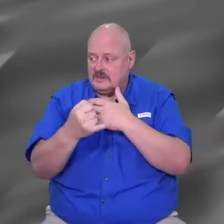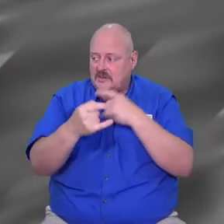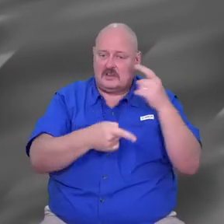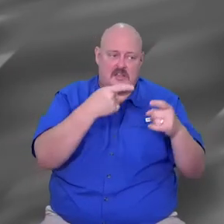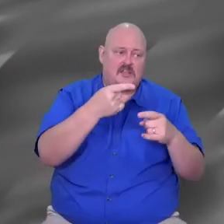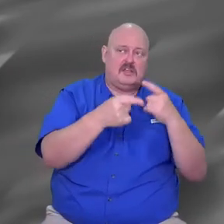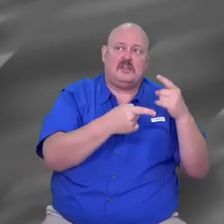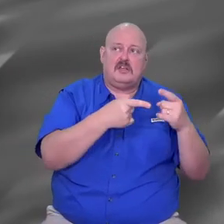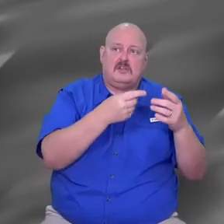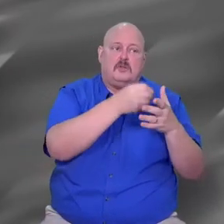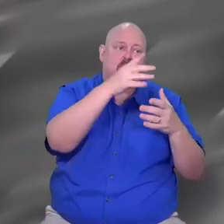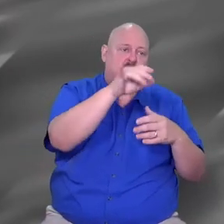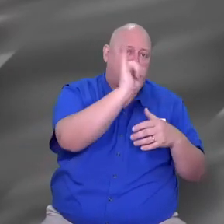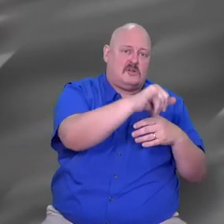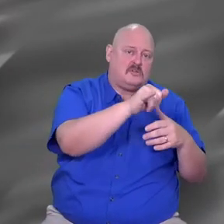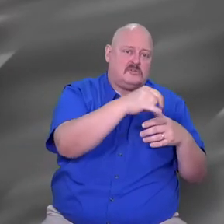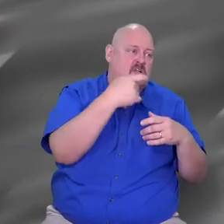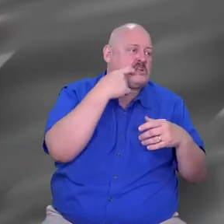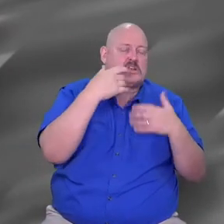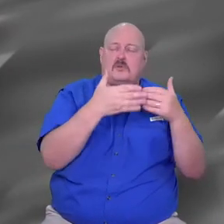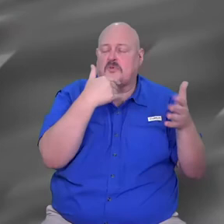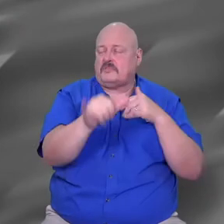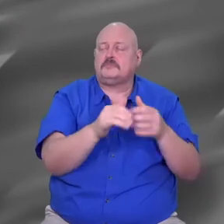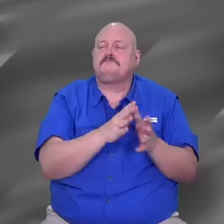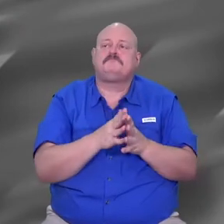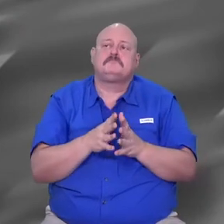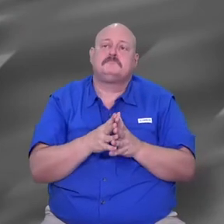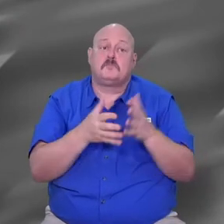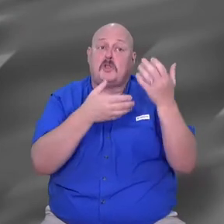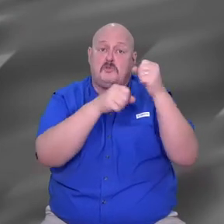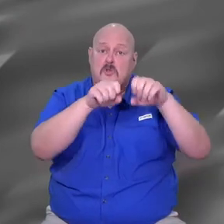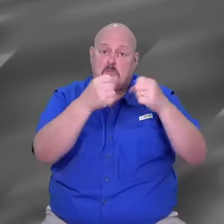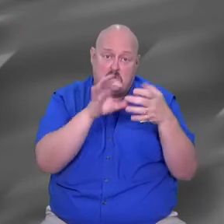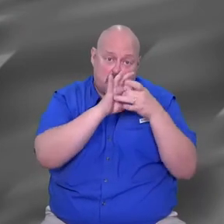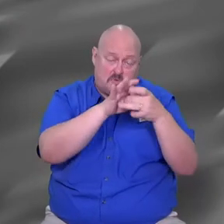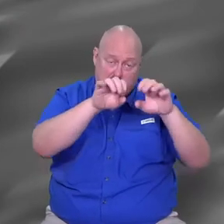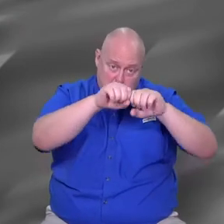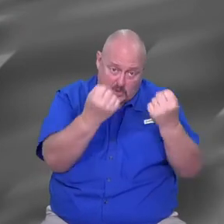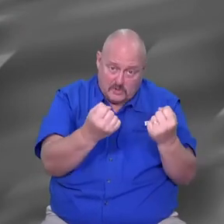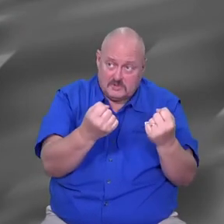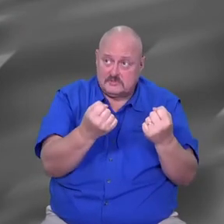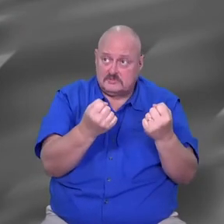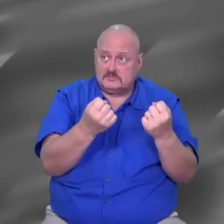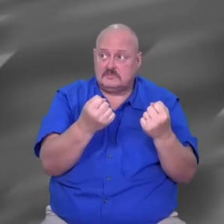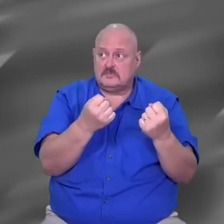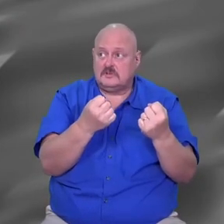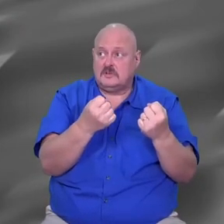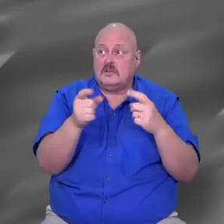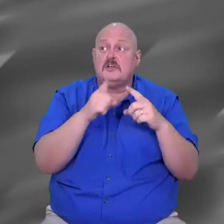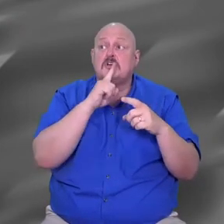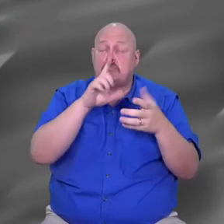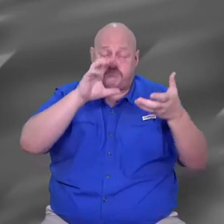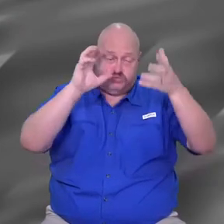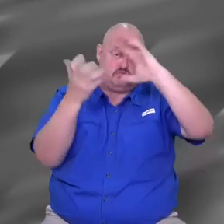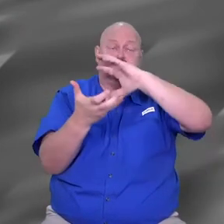we waste it on an addiction or whatever it may be. Trust is broken, relationships are broken, and then when they're in a real